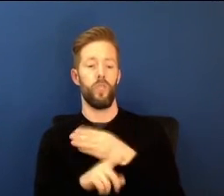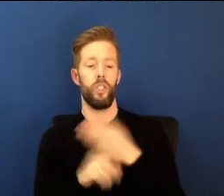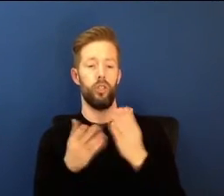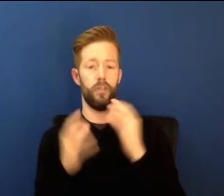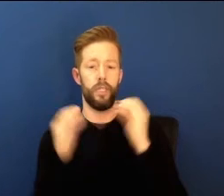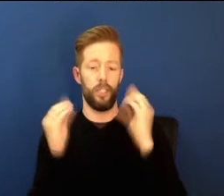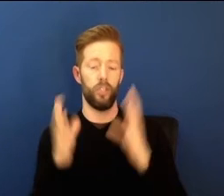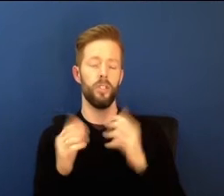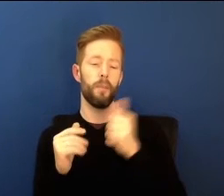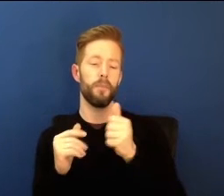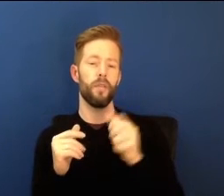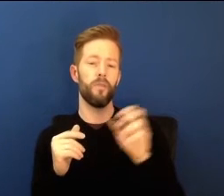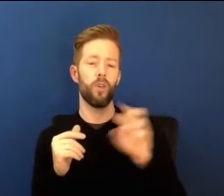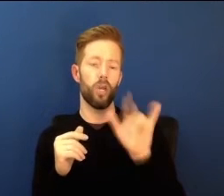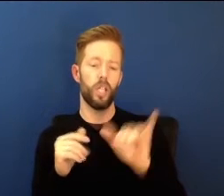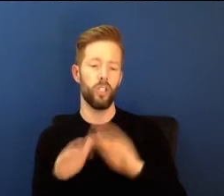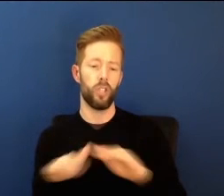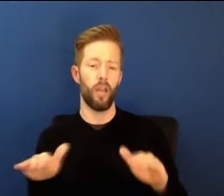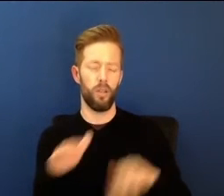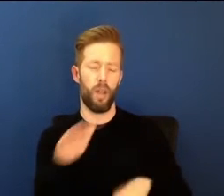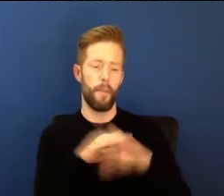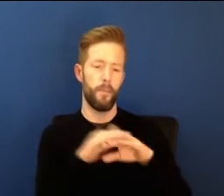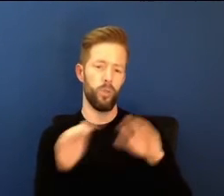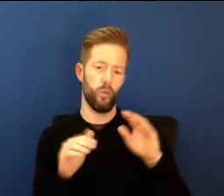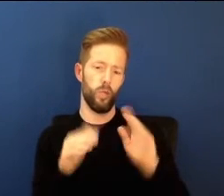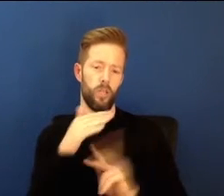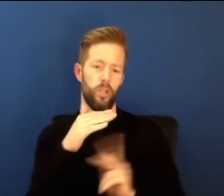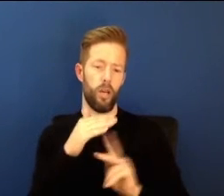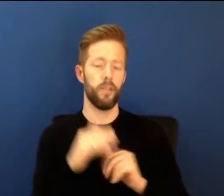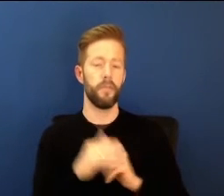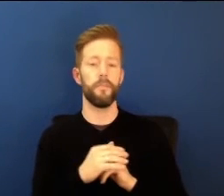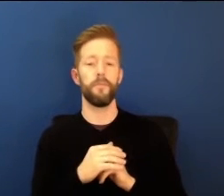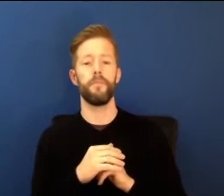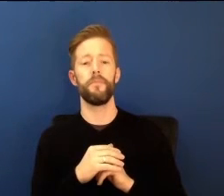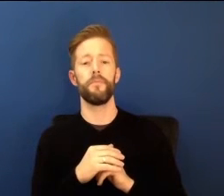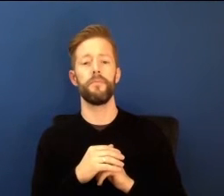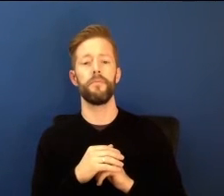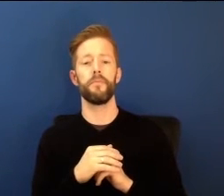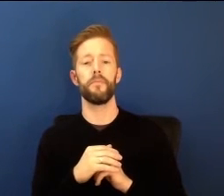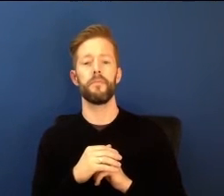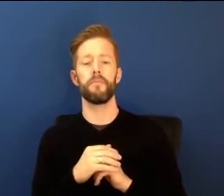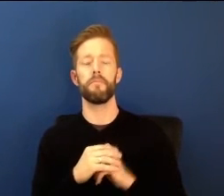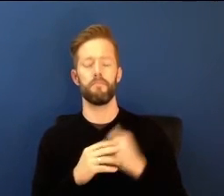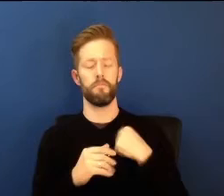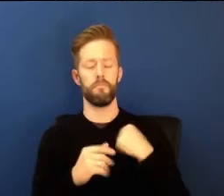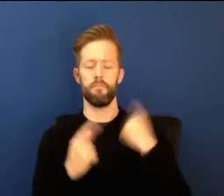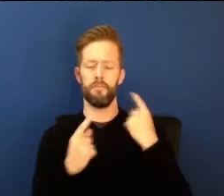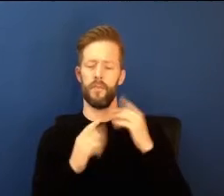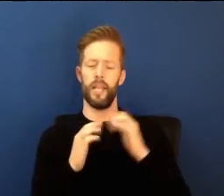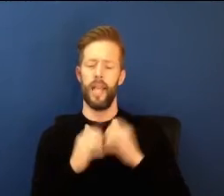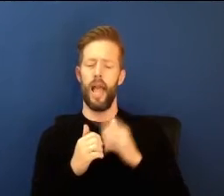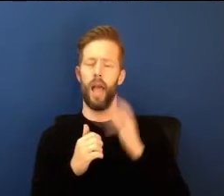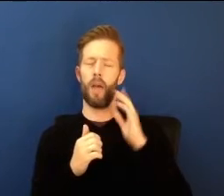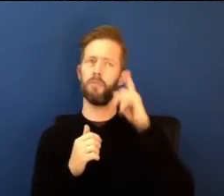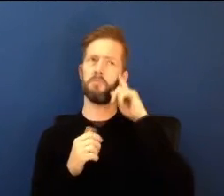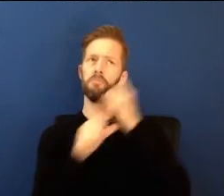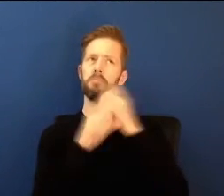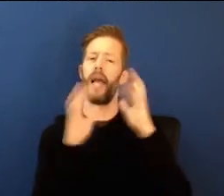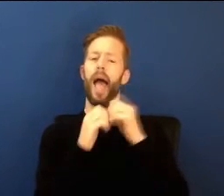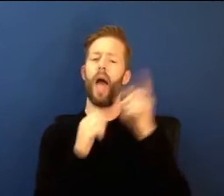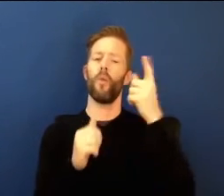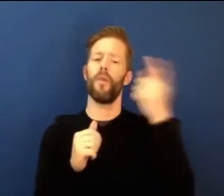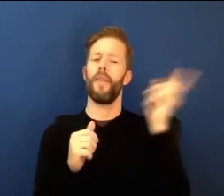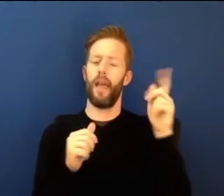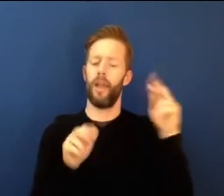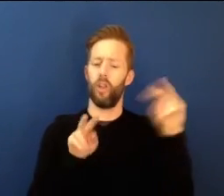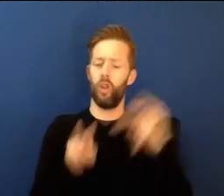pre-service teachers who are early childhood up through kindergarten, and how would they look at this